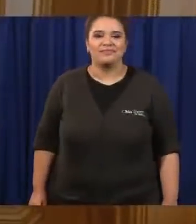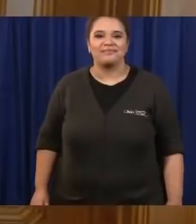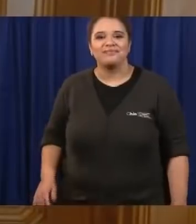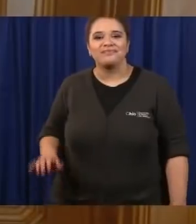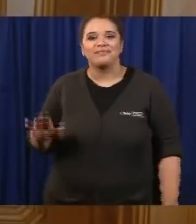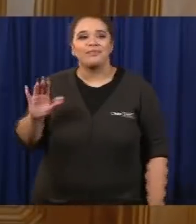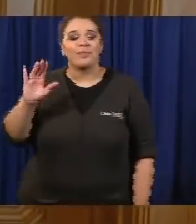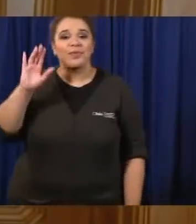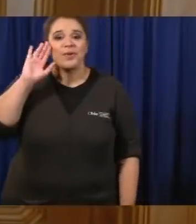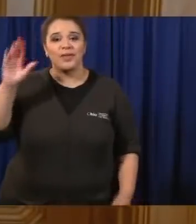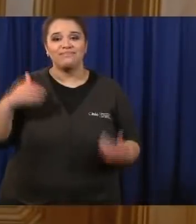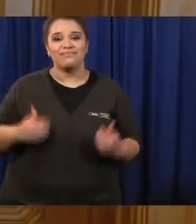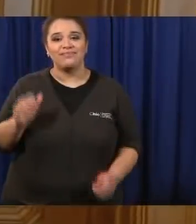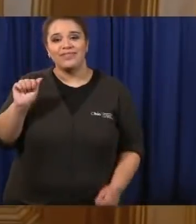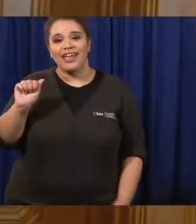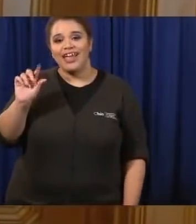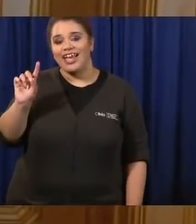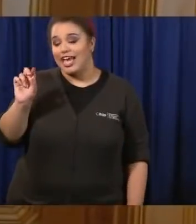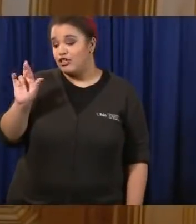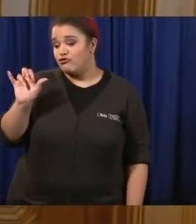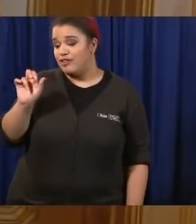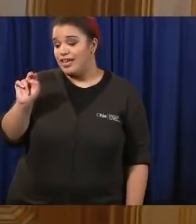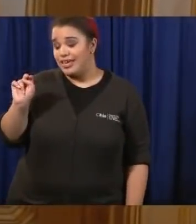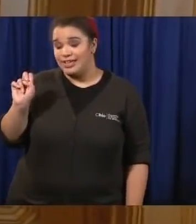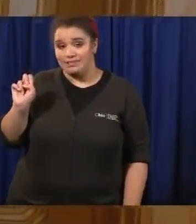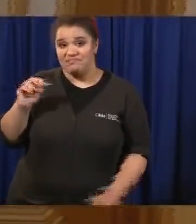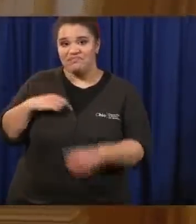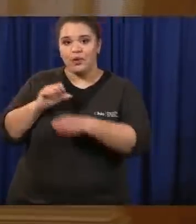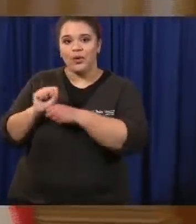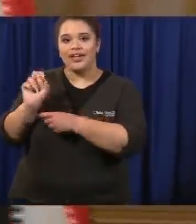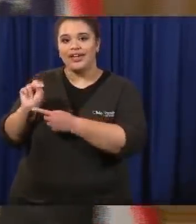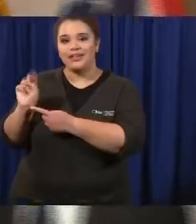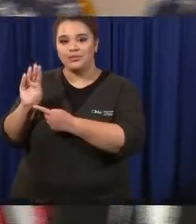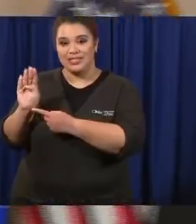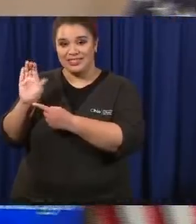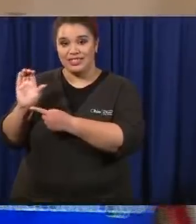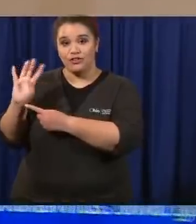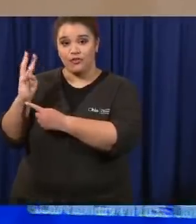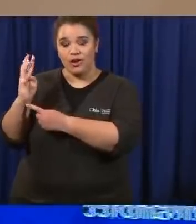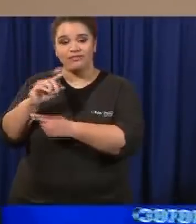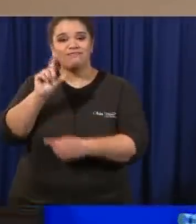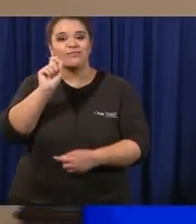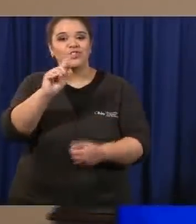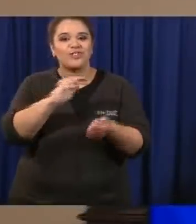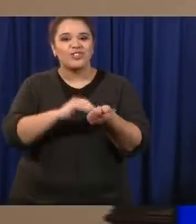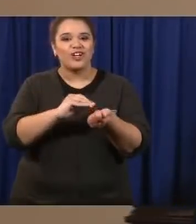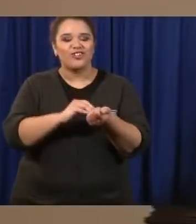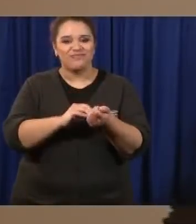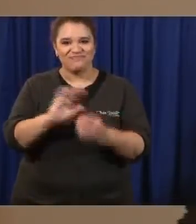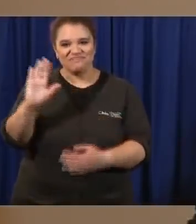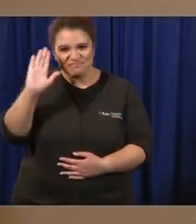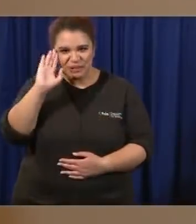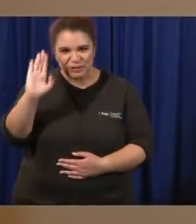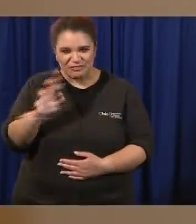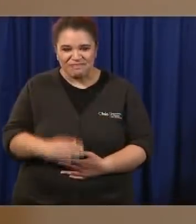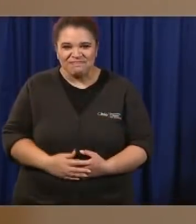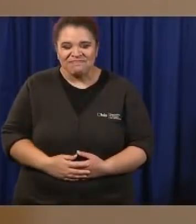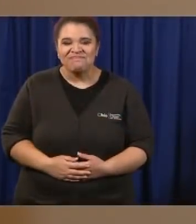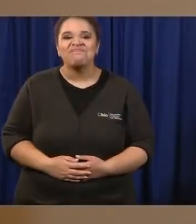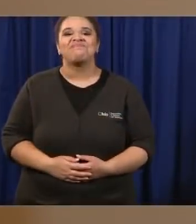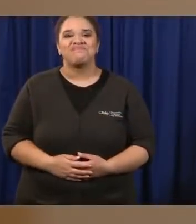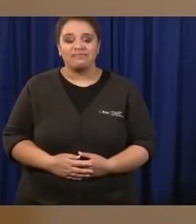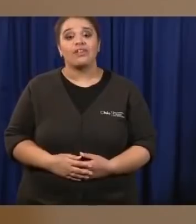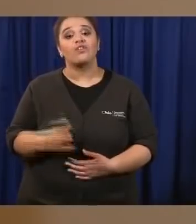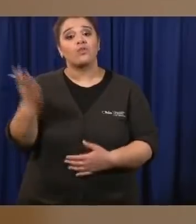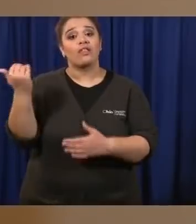Adrienne Robbins, NBC4, and my question's for Dr. Acton. Hi, Adrienne. Hi, Dr. Acton.